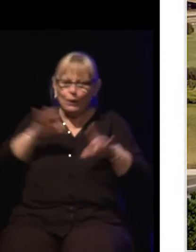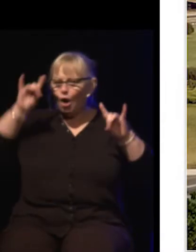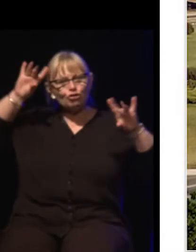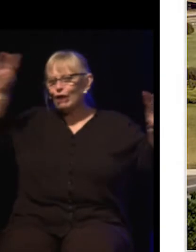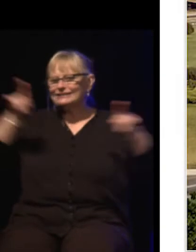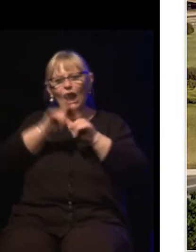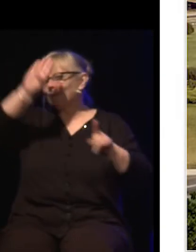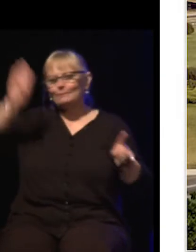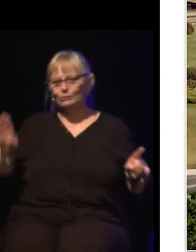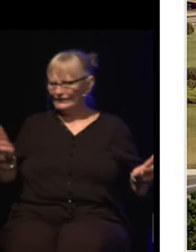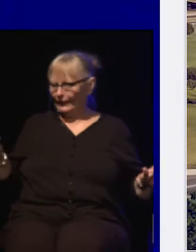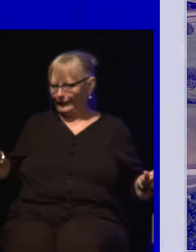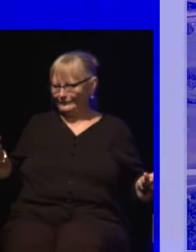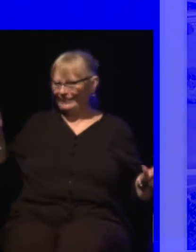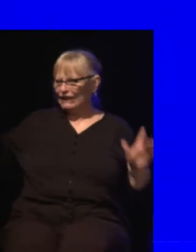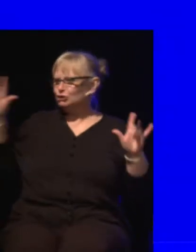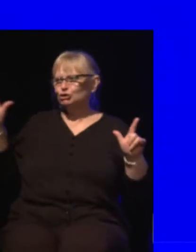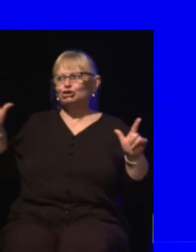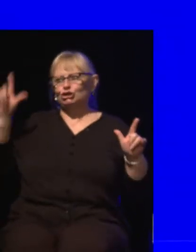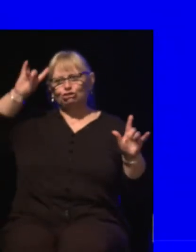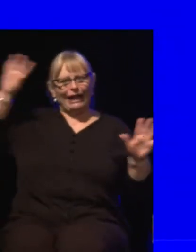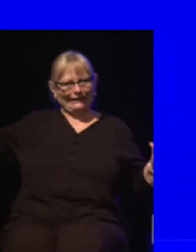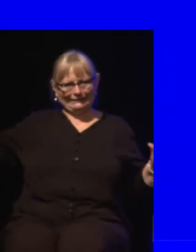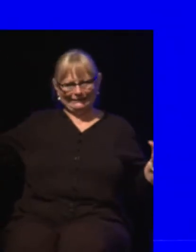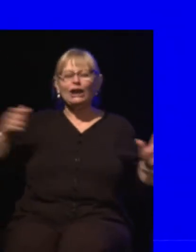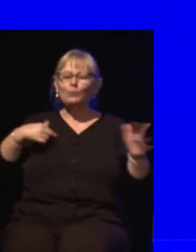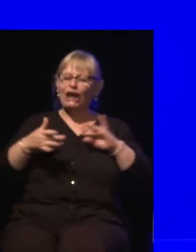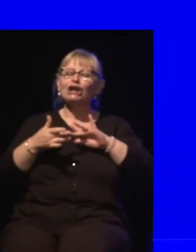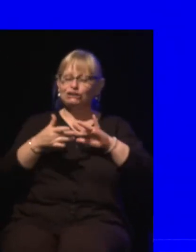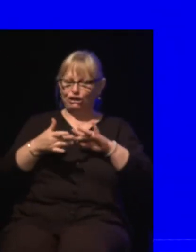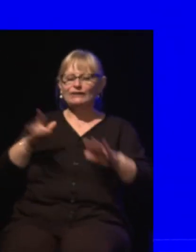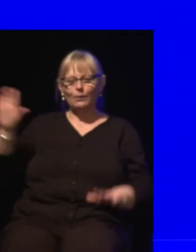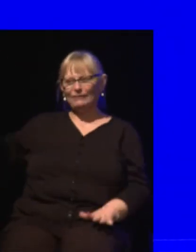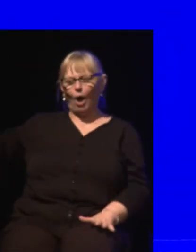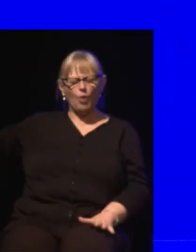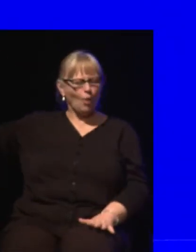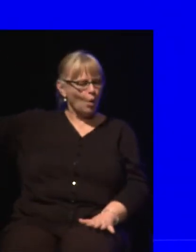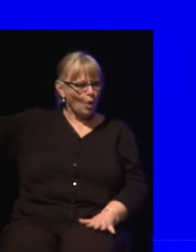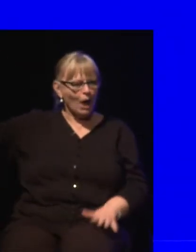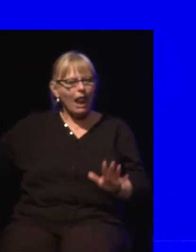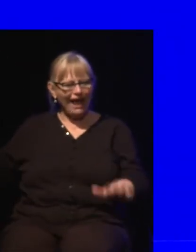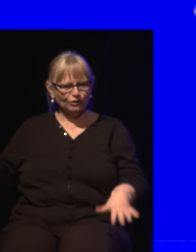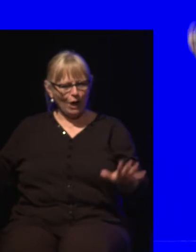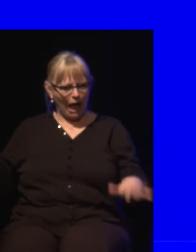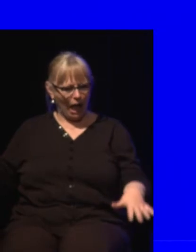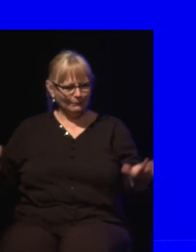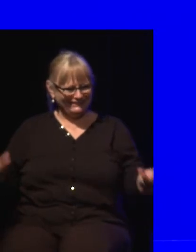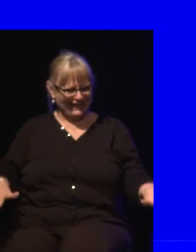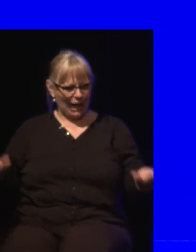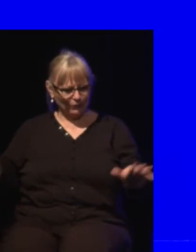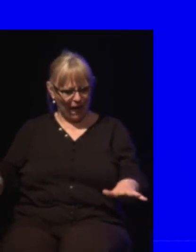not, we're not Brazilians. Let's not get too crazy here. Whoa, whoa, whoa. Let's calm things down a little bit. Calm your shit